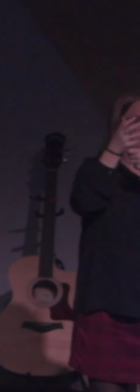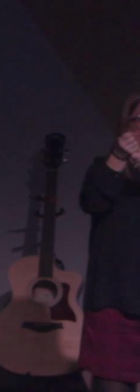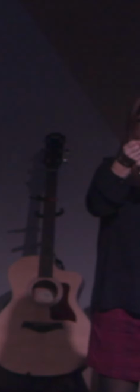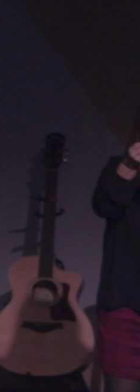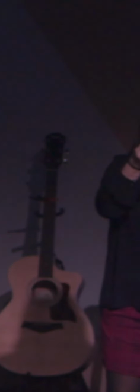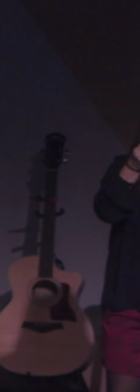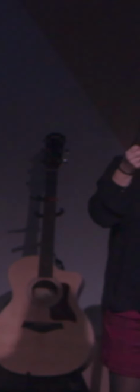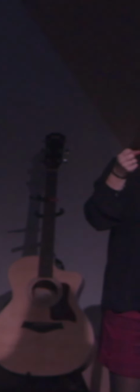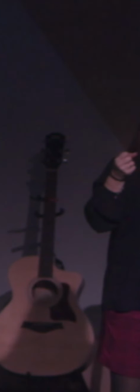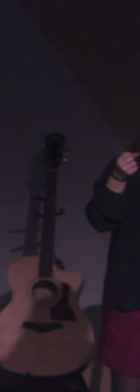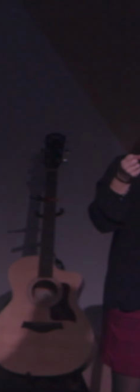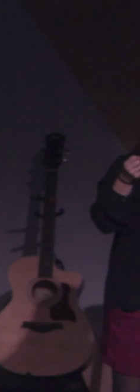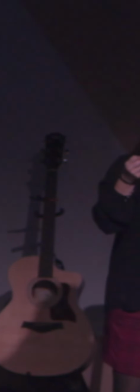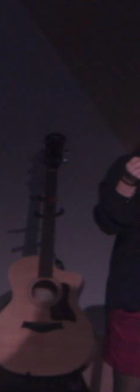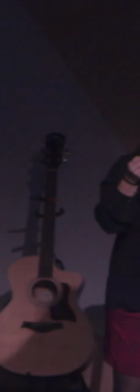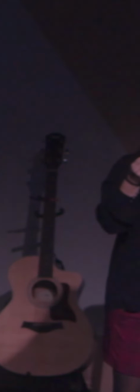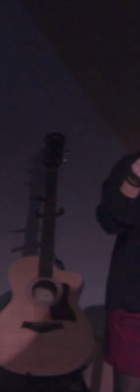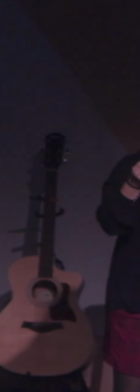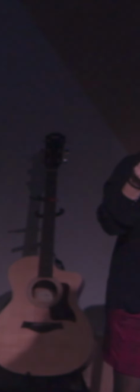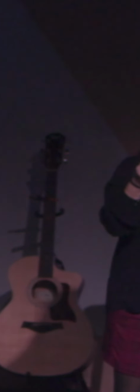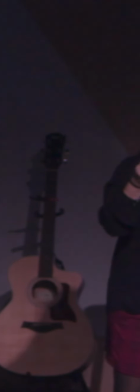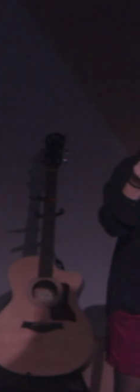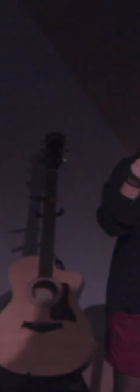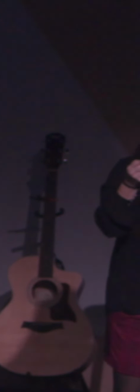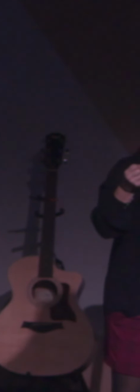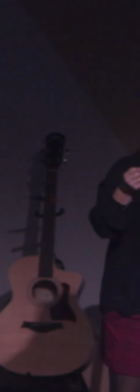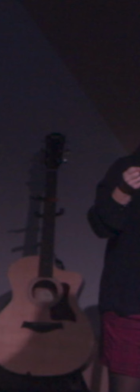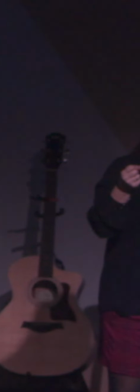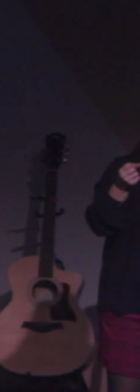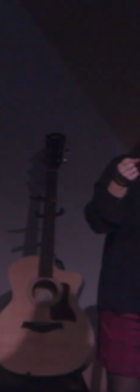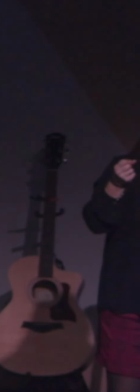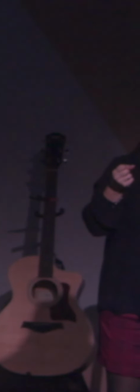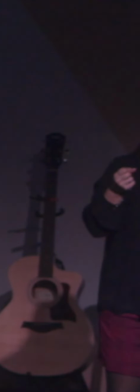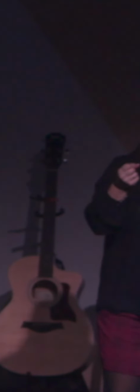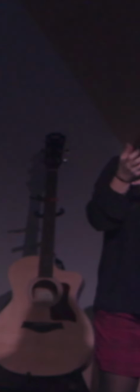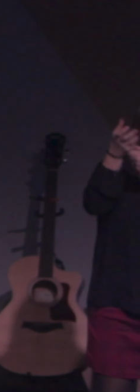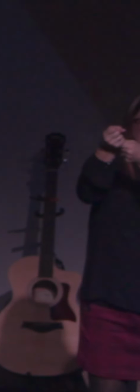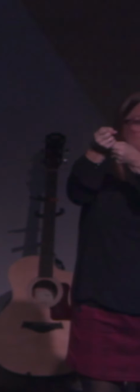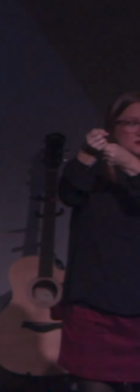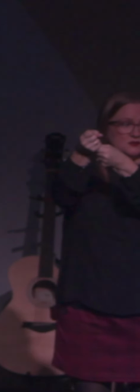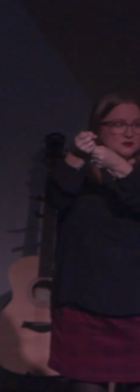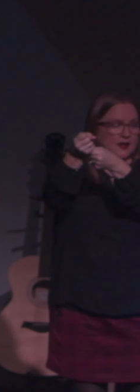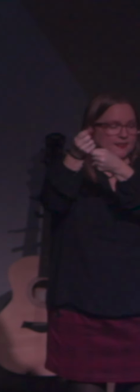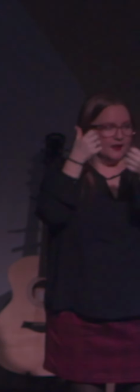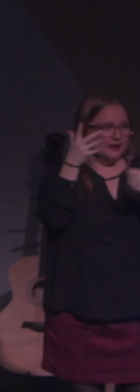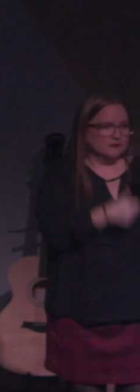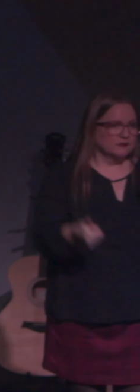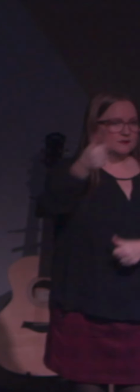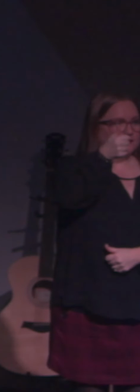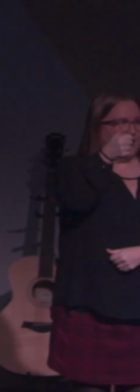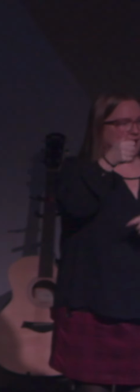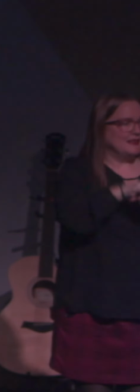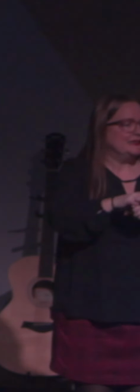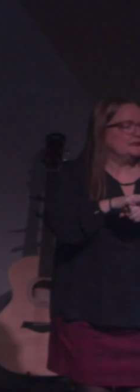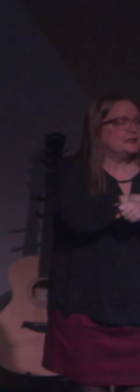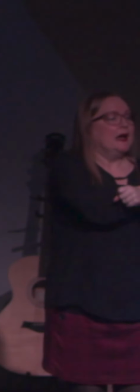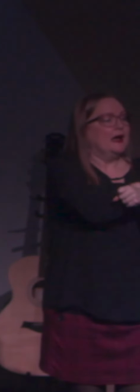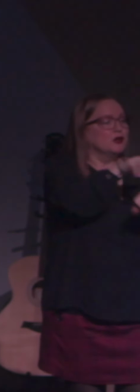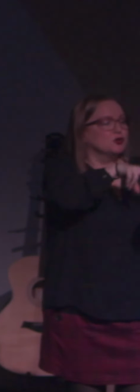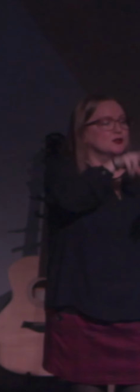God was connecting the dots and not him, even though he couldn't see the picture, the entire Israelite nation is saved through him.